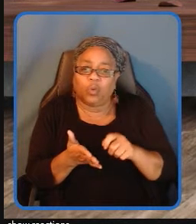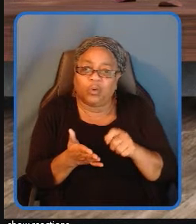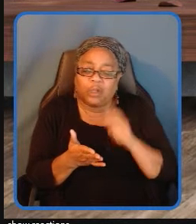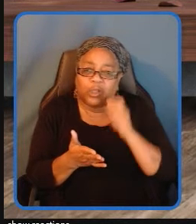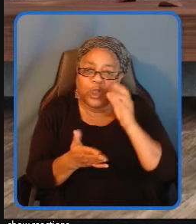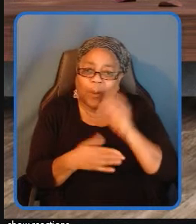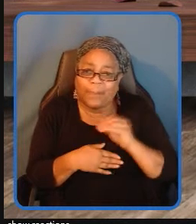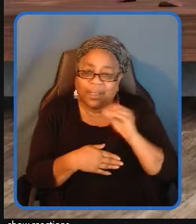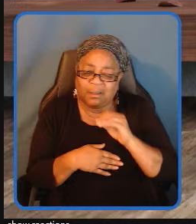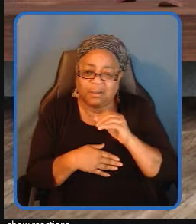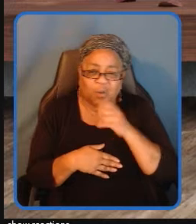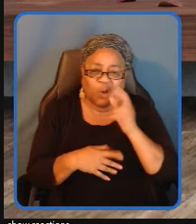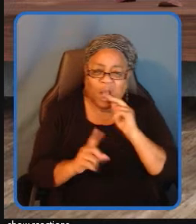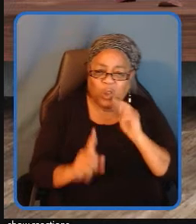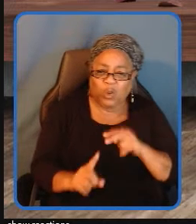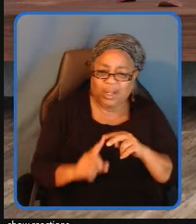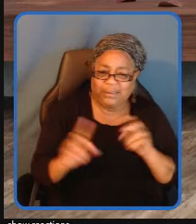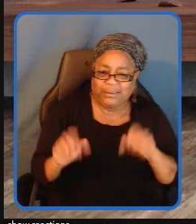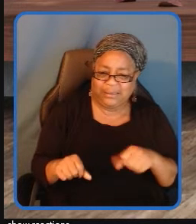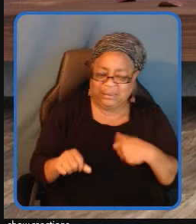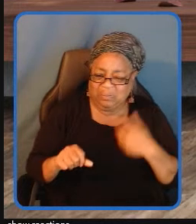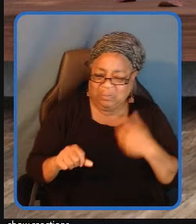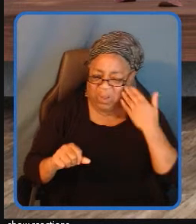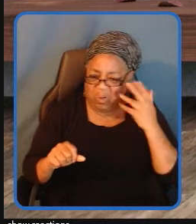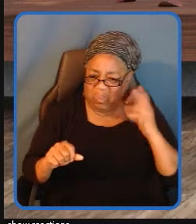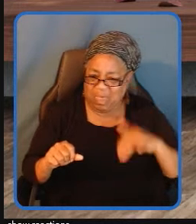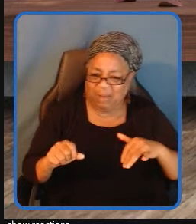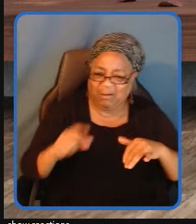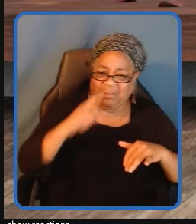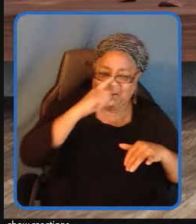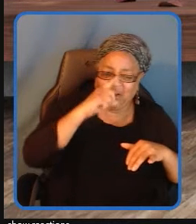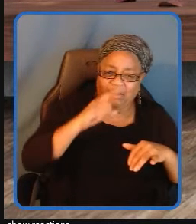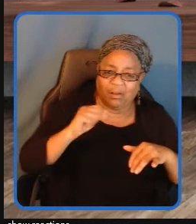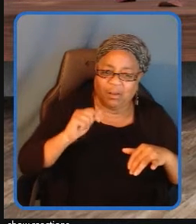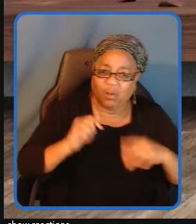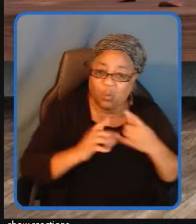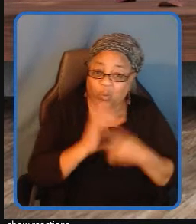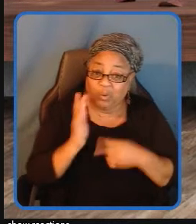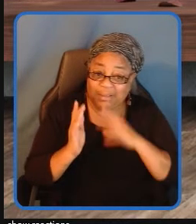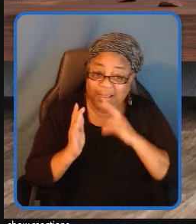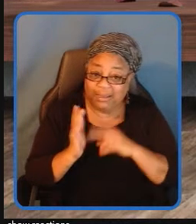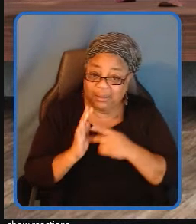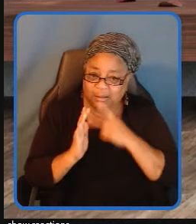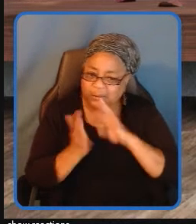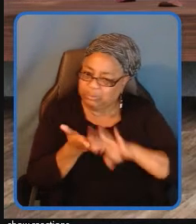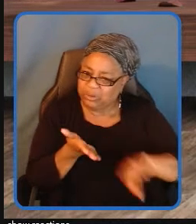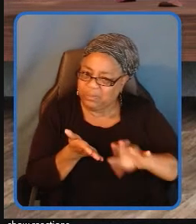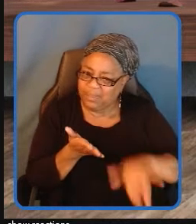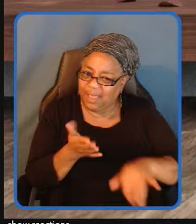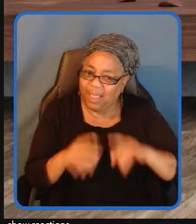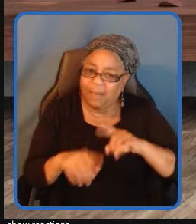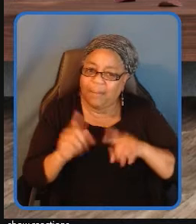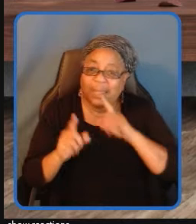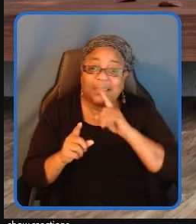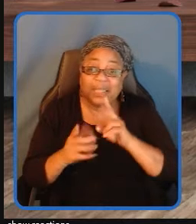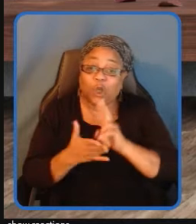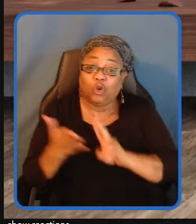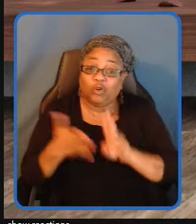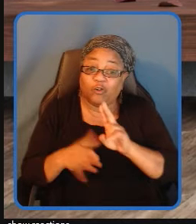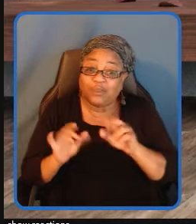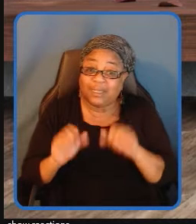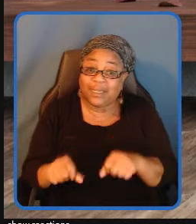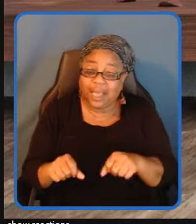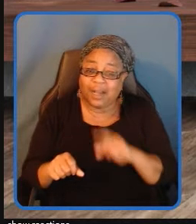don't know what societal discrimination is. That's too amorphous. So he dismissed that. But he said, what universities can do, they